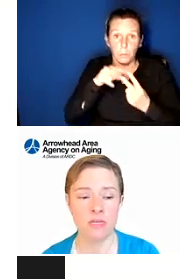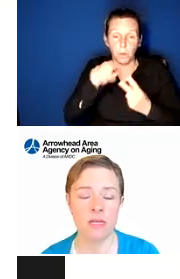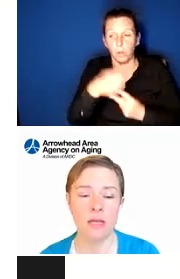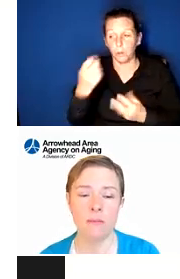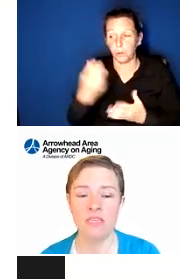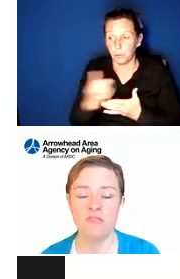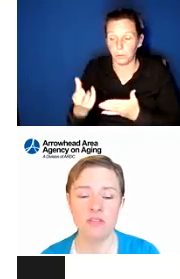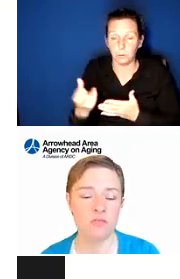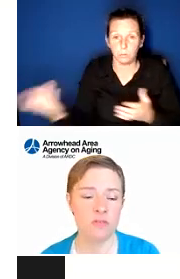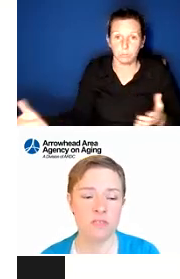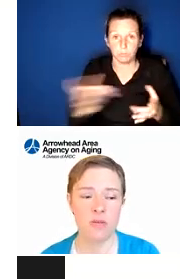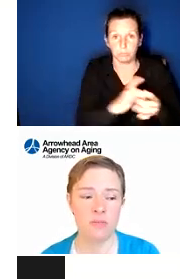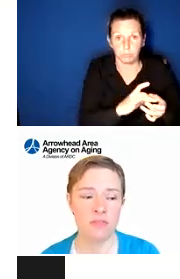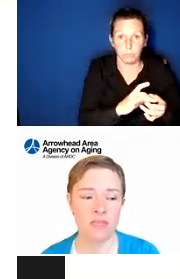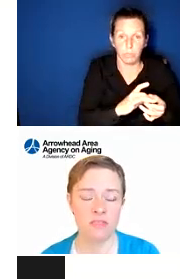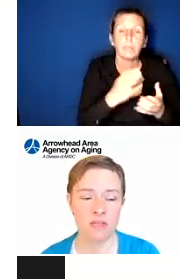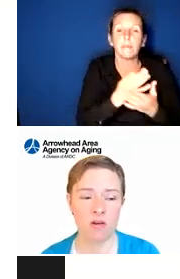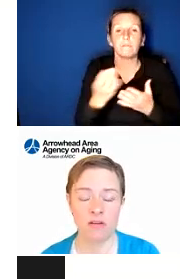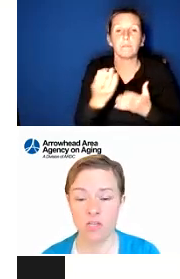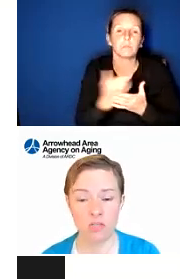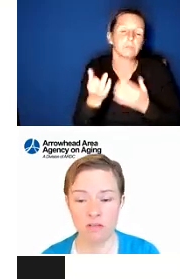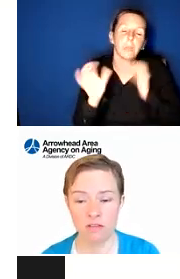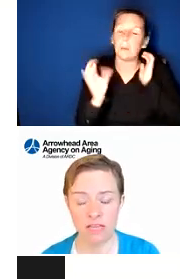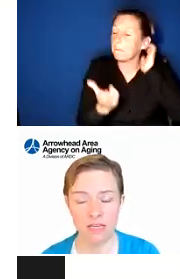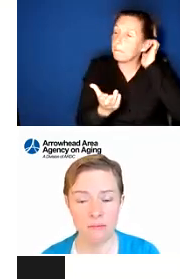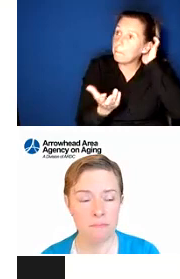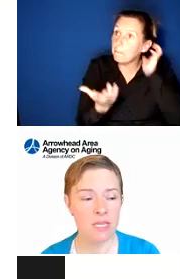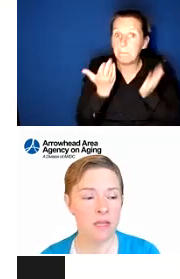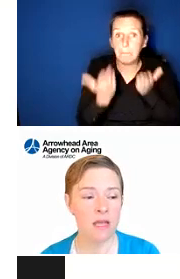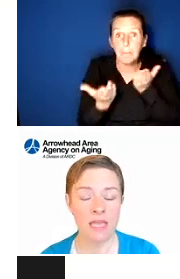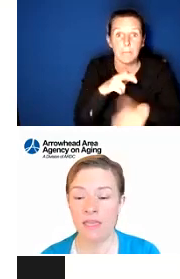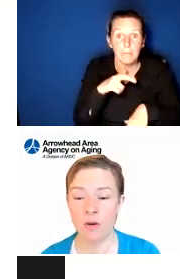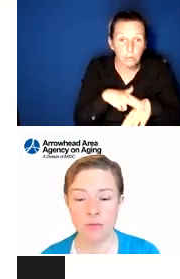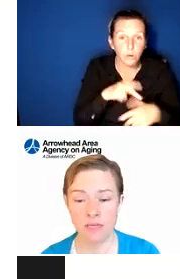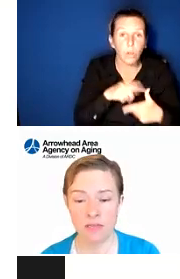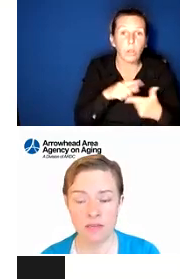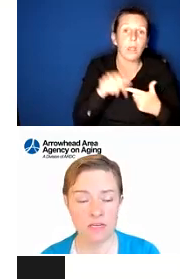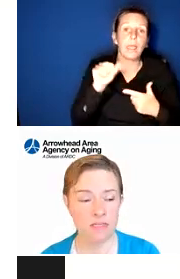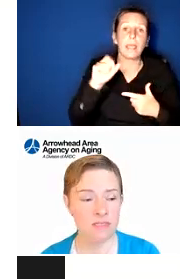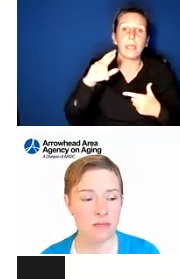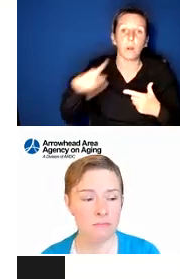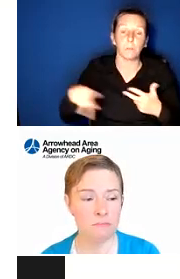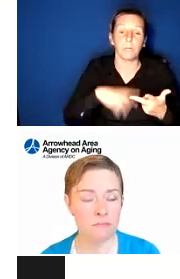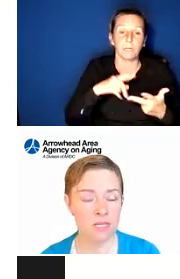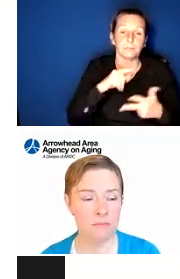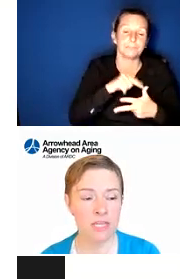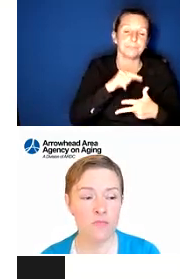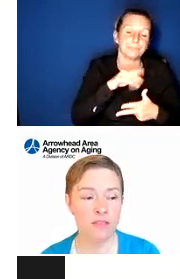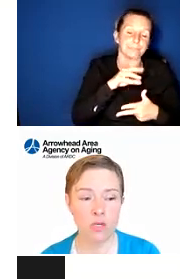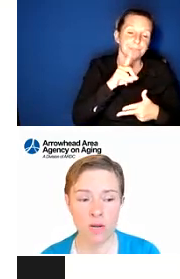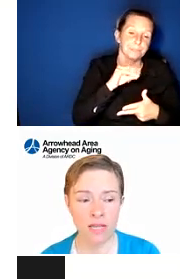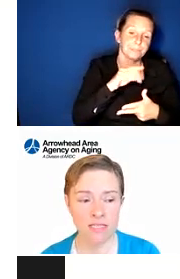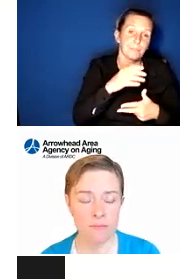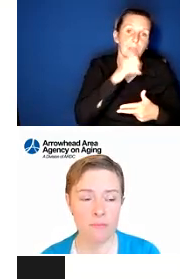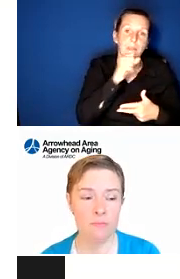resources. These funding sources might be things that are national, like AARP does some